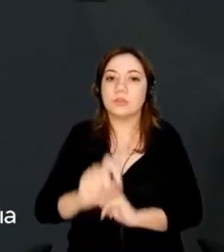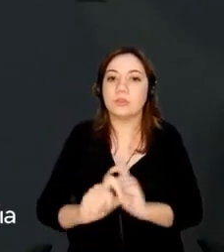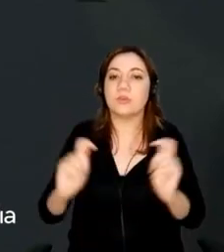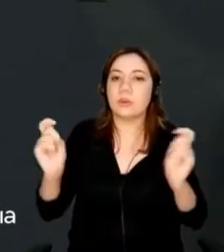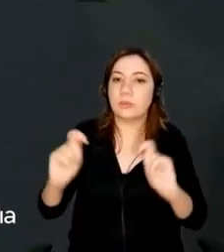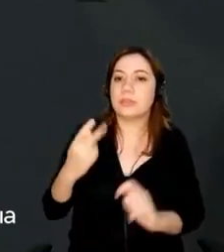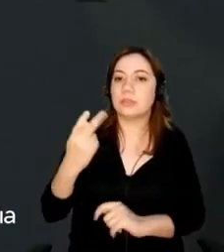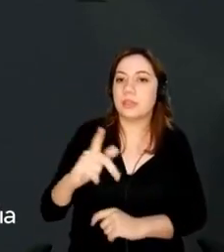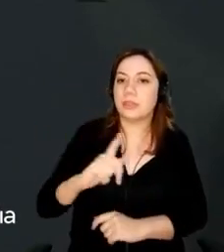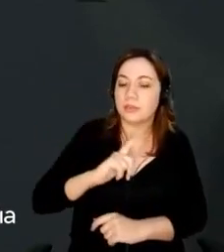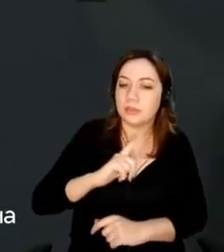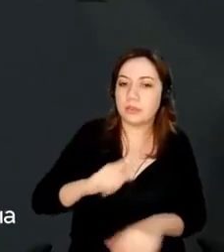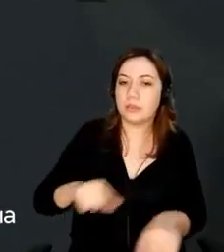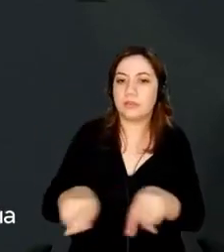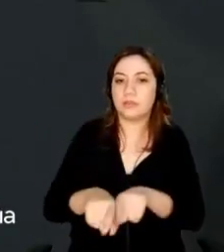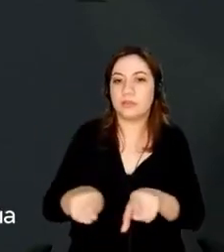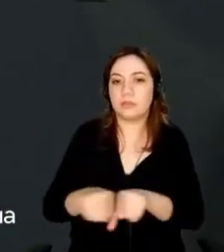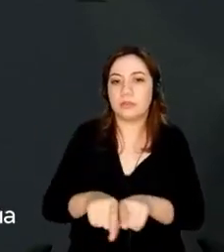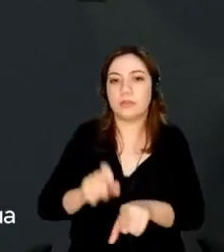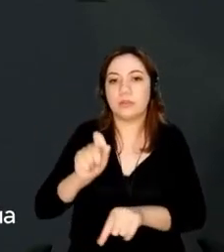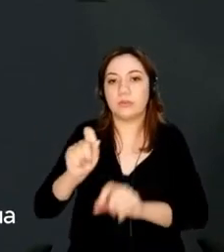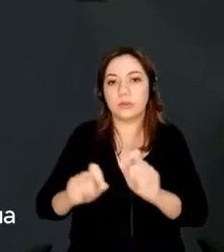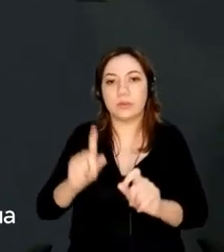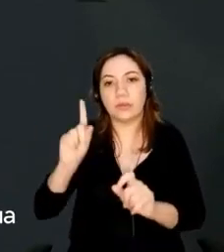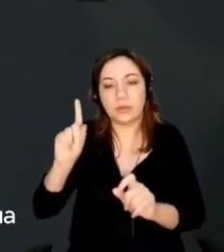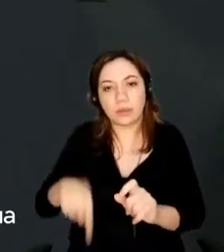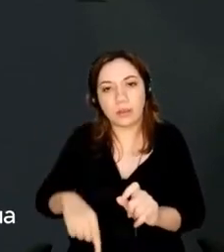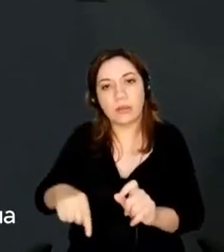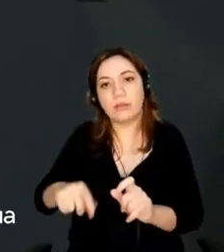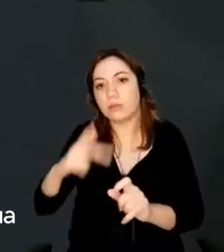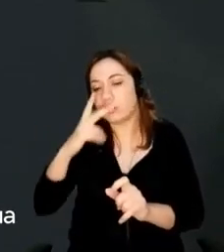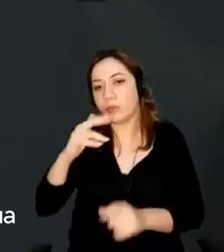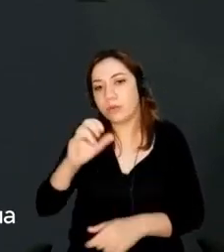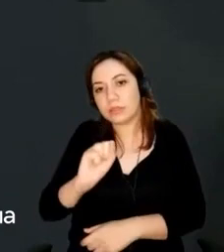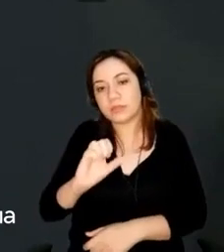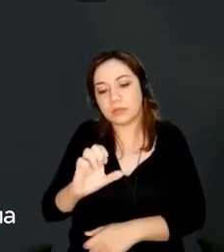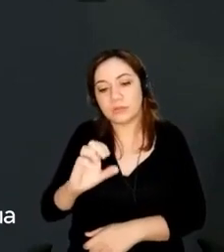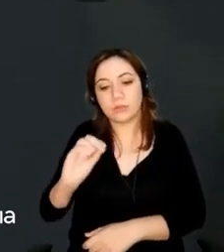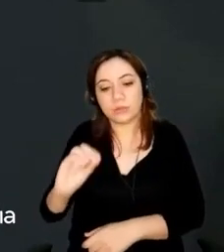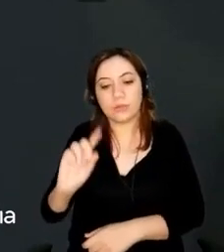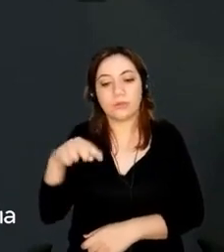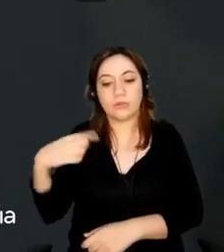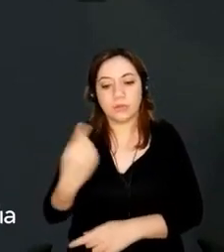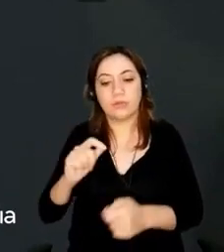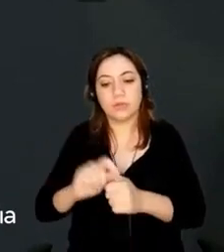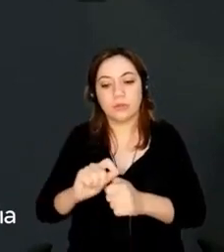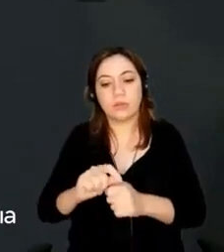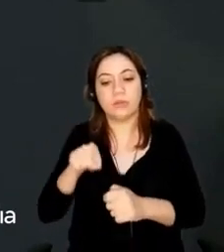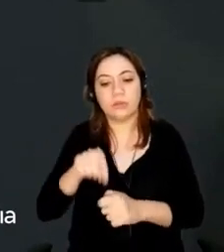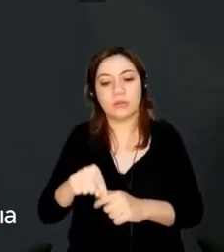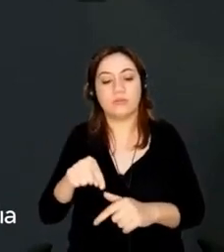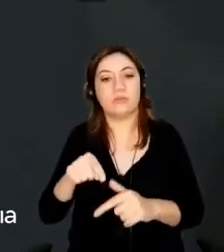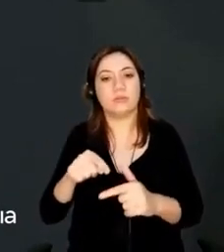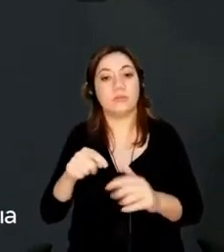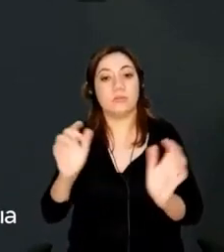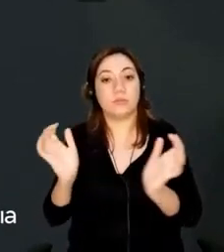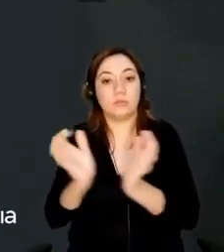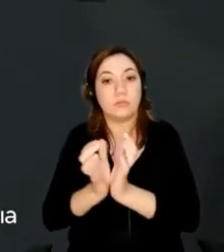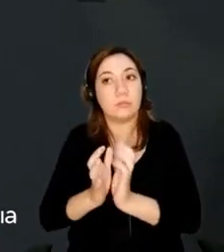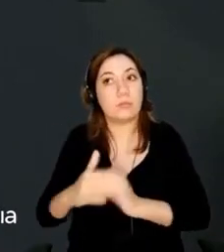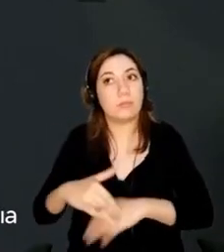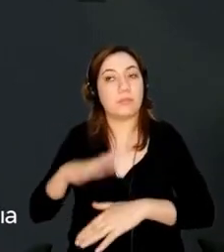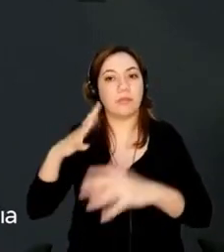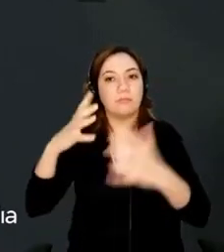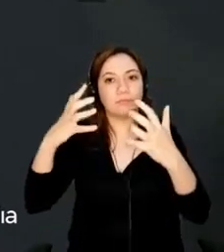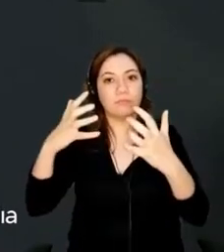particularly around SEO. And you know, we're making our teams more efficient with being able to produce a lot more,